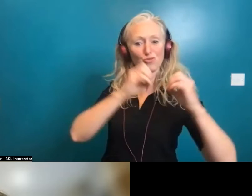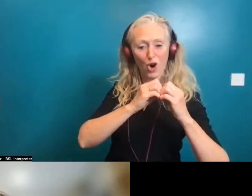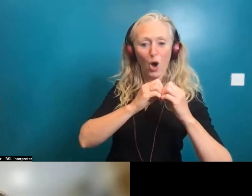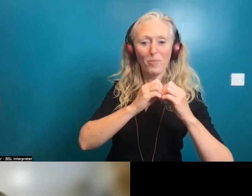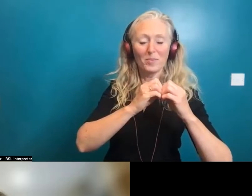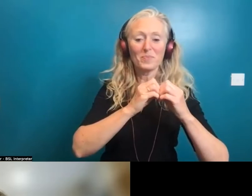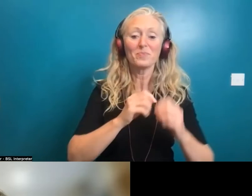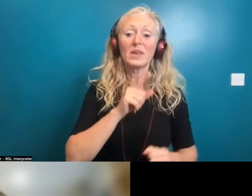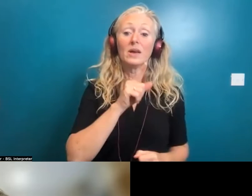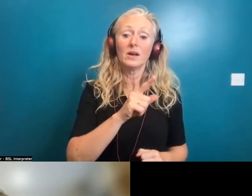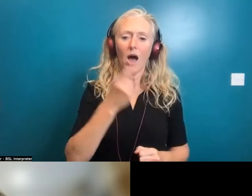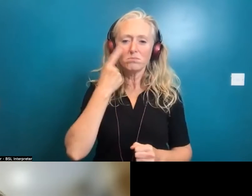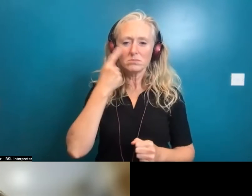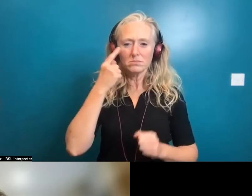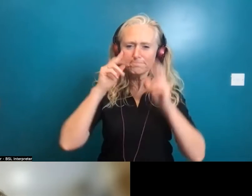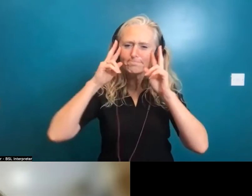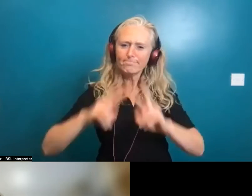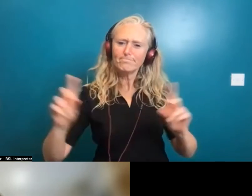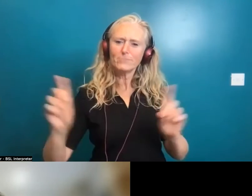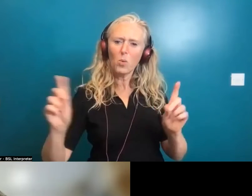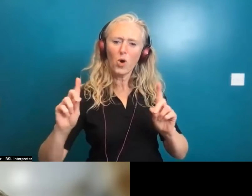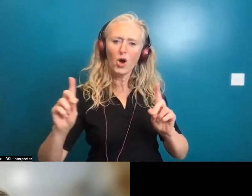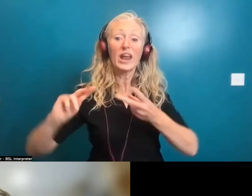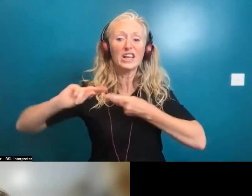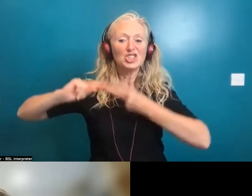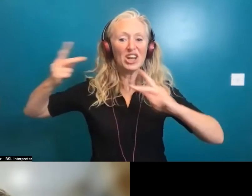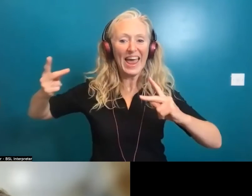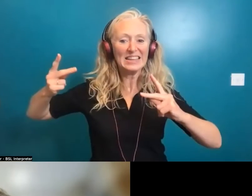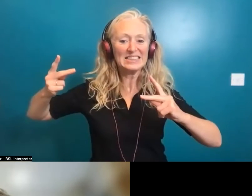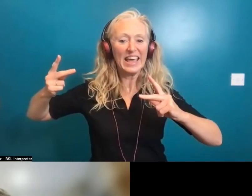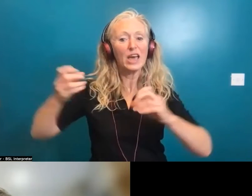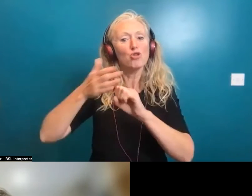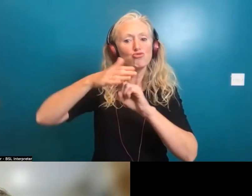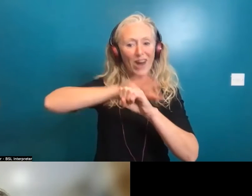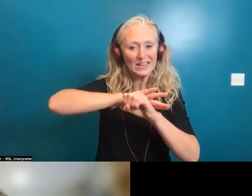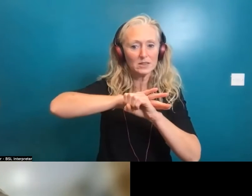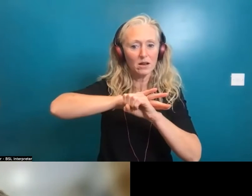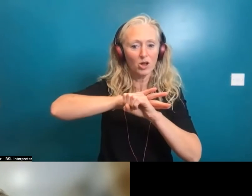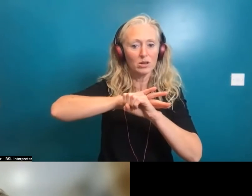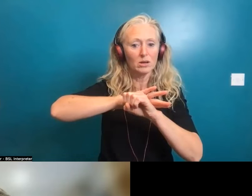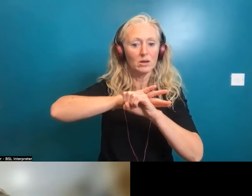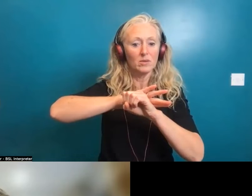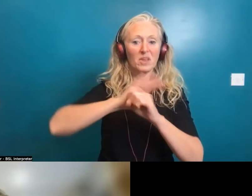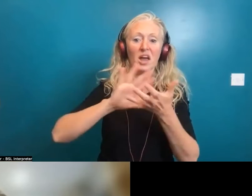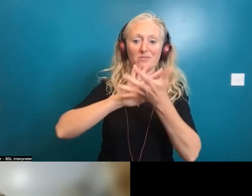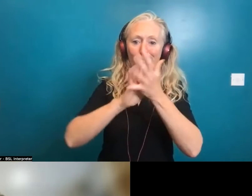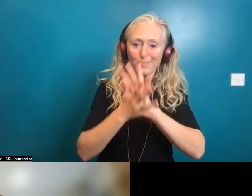my PhD, I'm looking at genetic retinal disease and trying to work out, or trying to look at, some strategies for